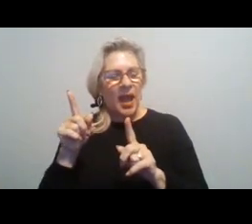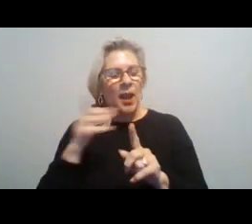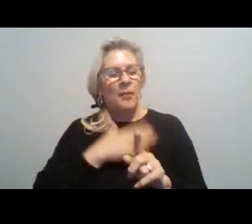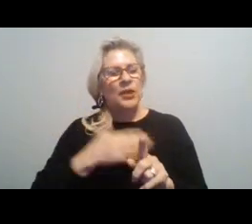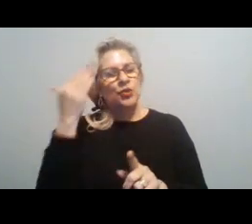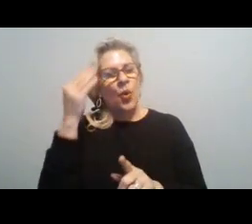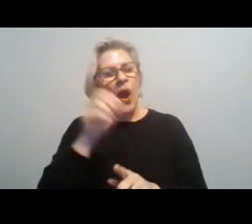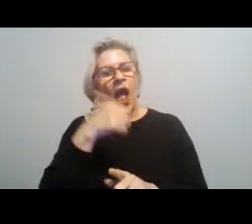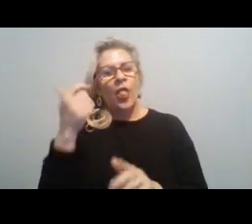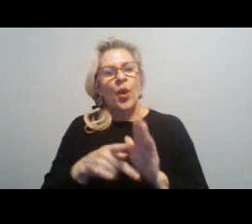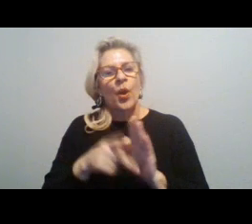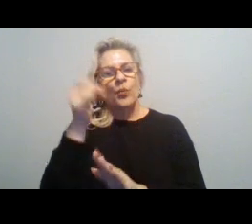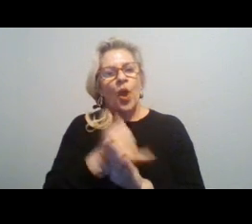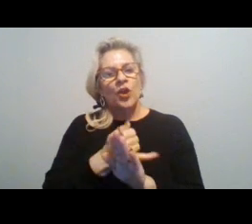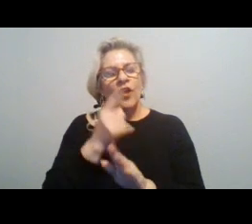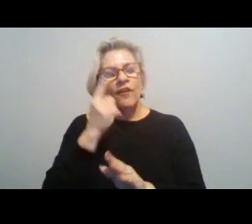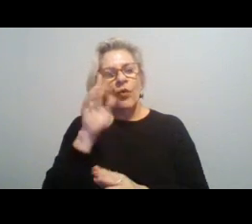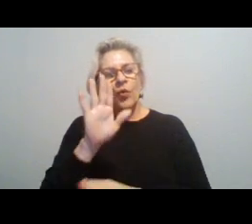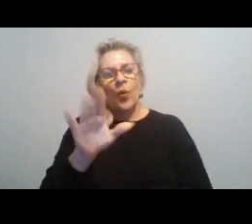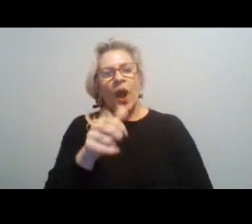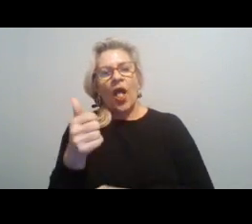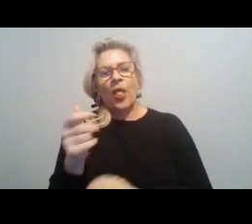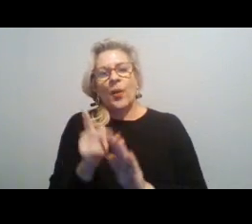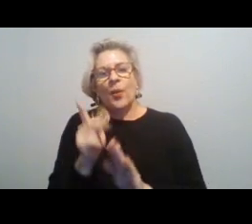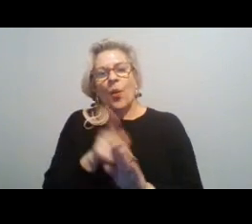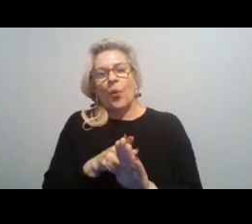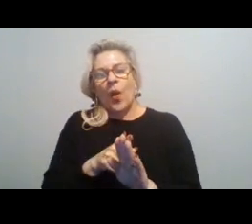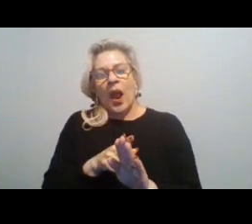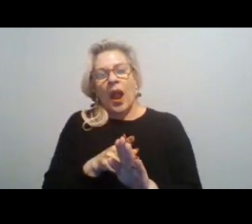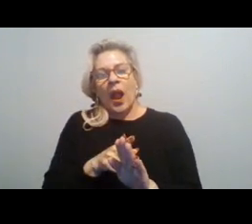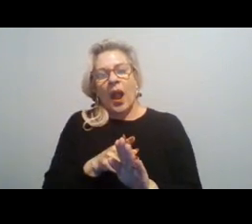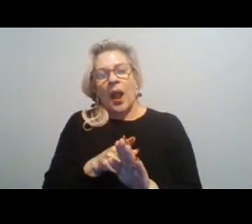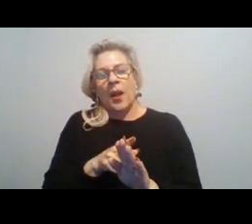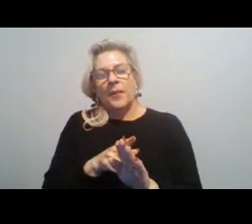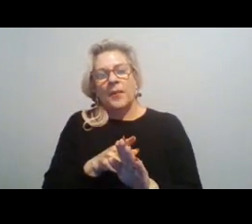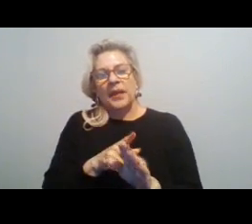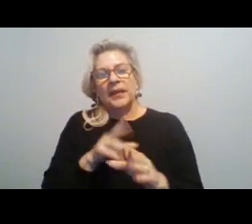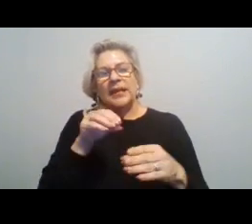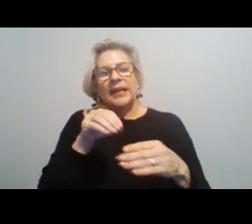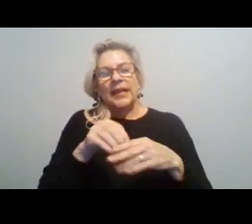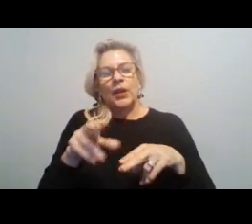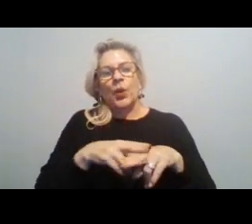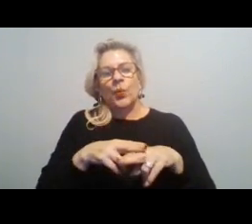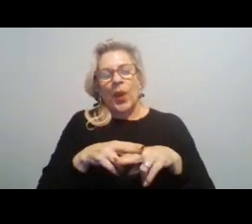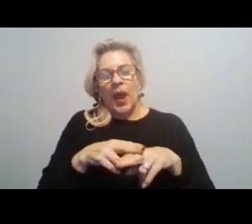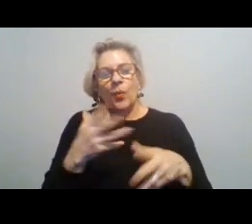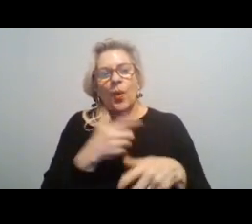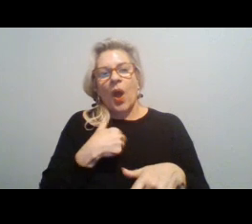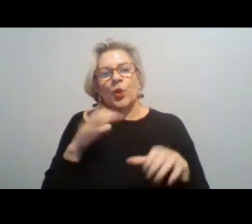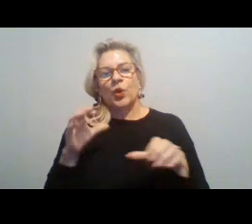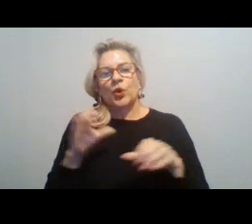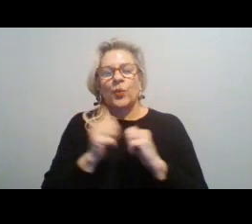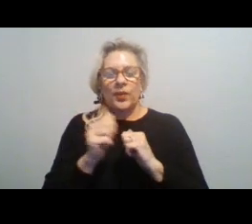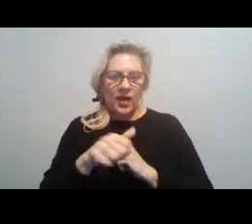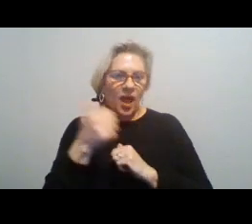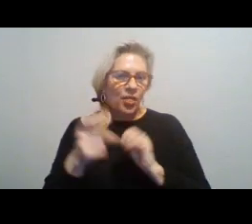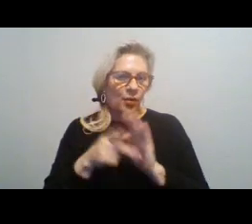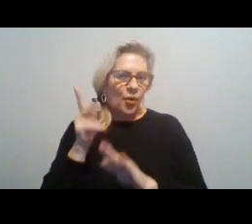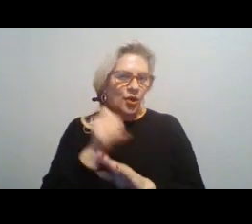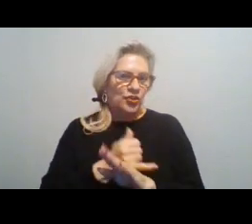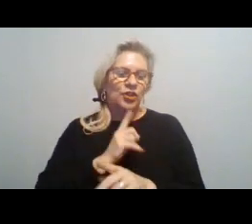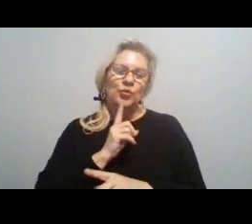in front of you for your other programs tie into what we're doing on the rail line and what we're doing with our other projects.